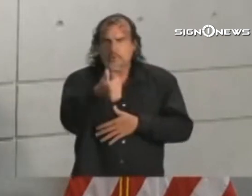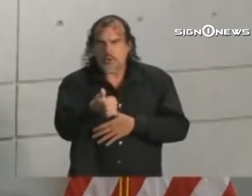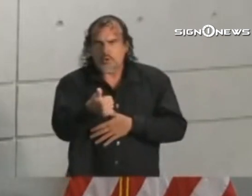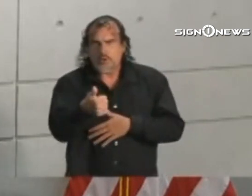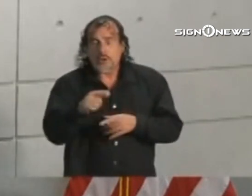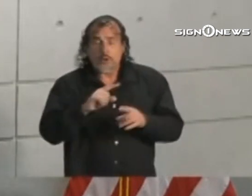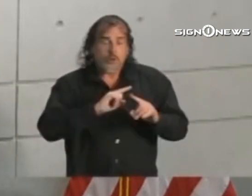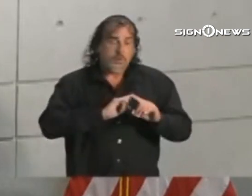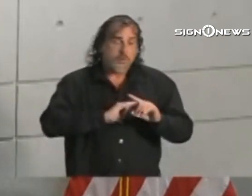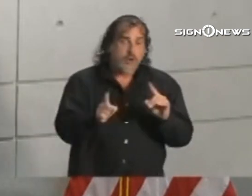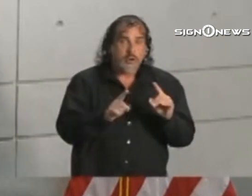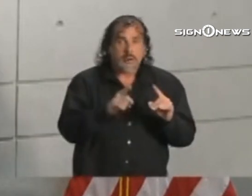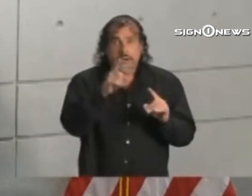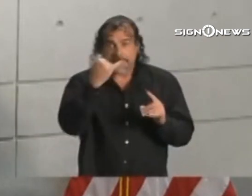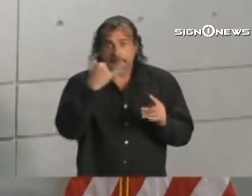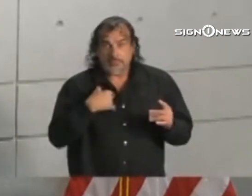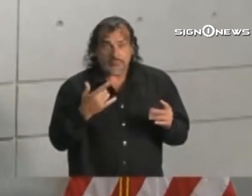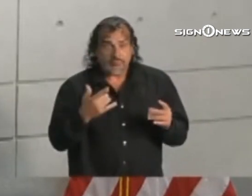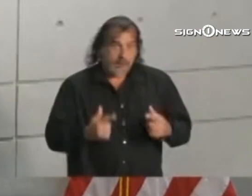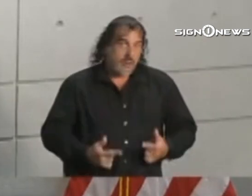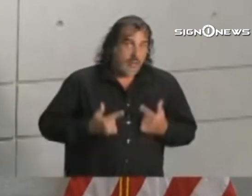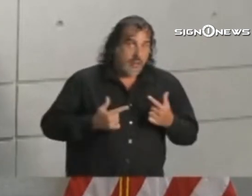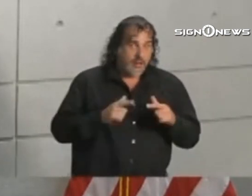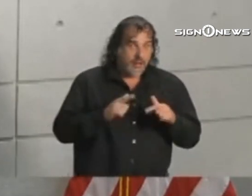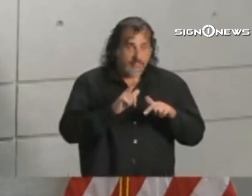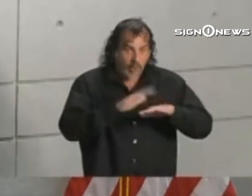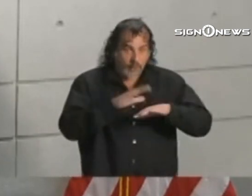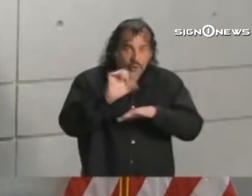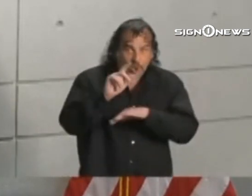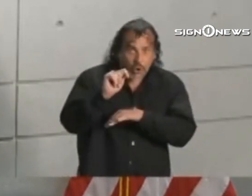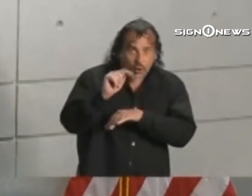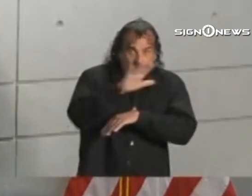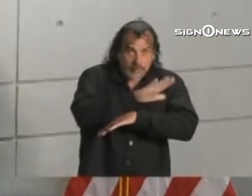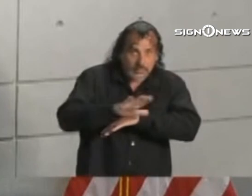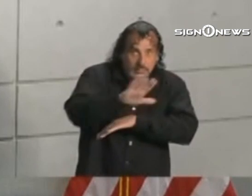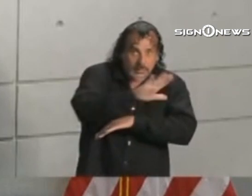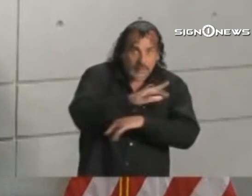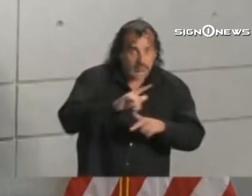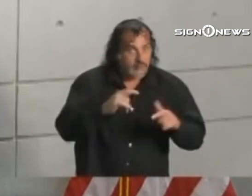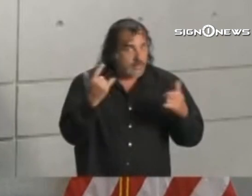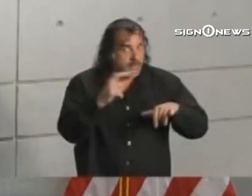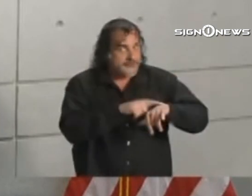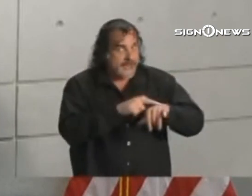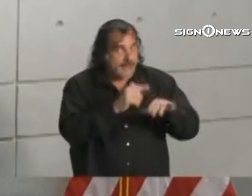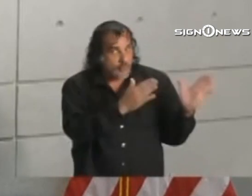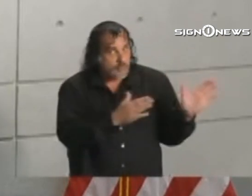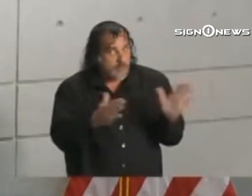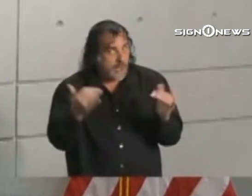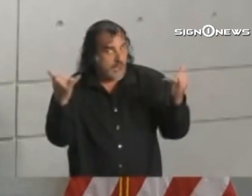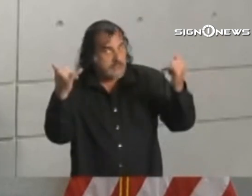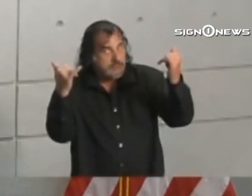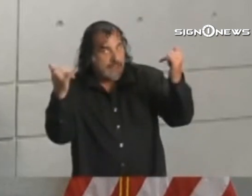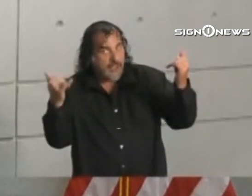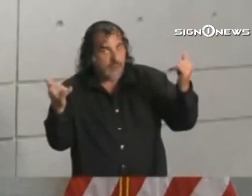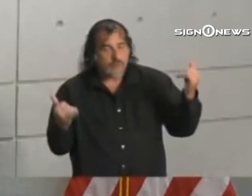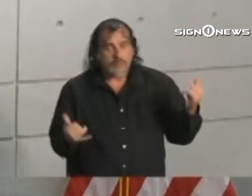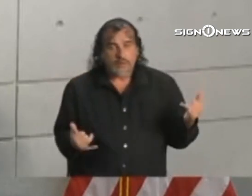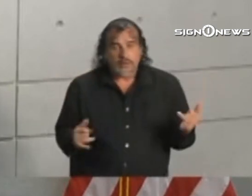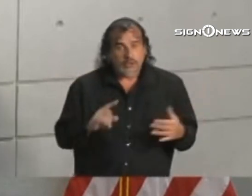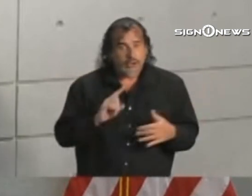start planning if you live on the Mississippi Gulf Coast, and the time to start planning if you live